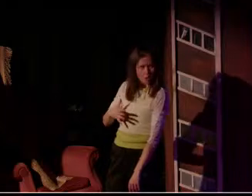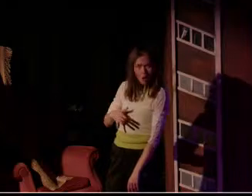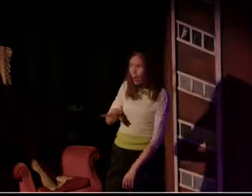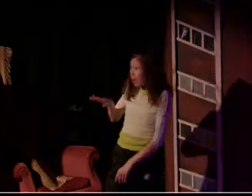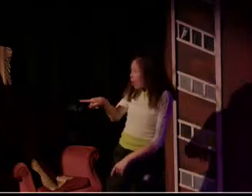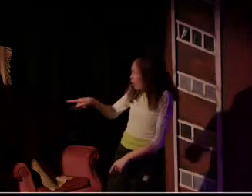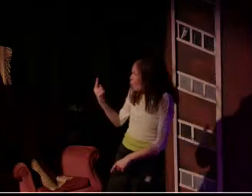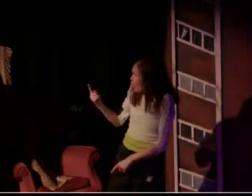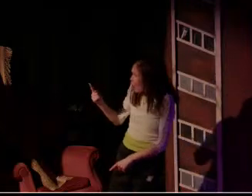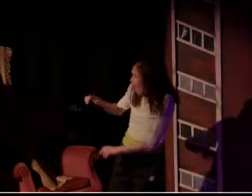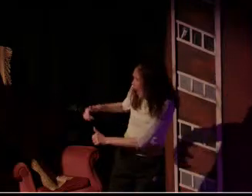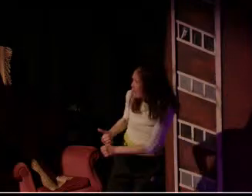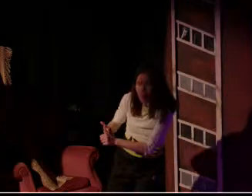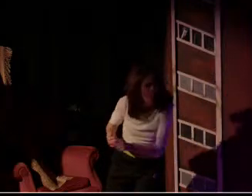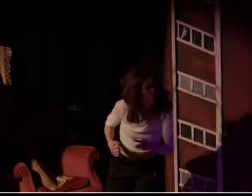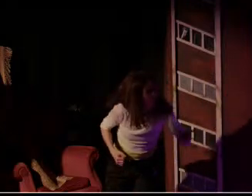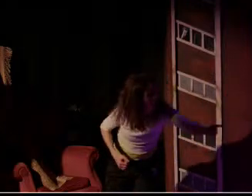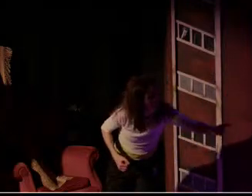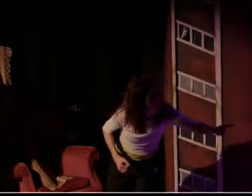Camillo?